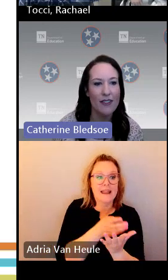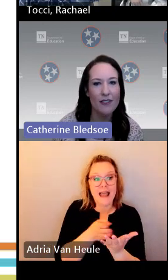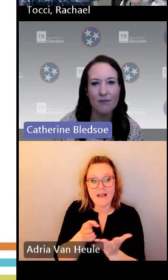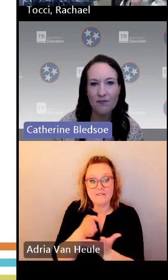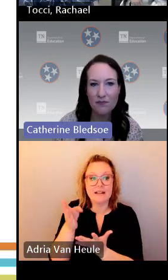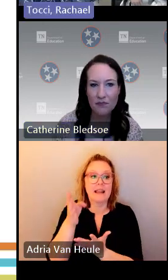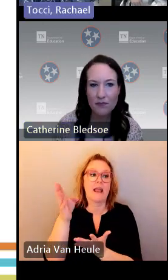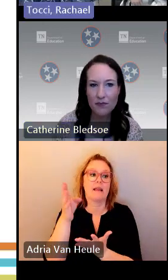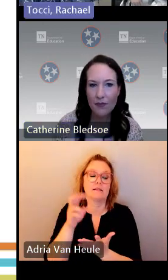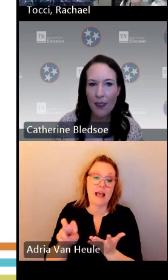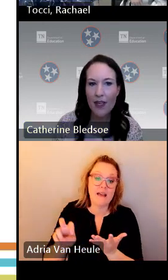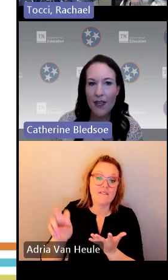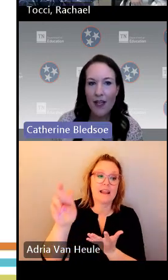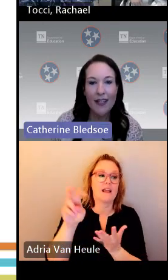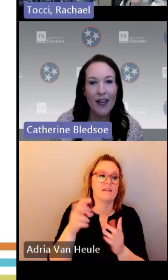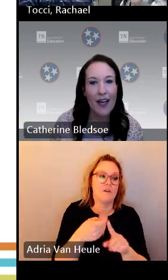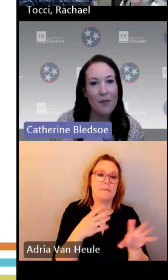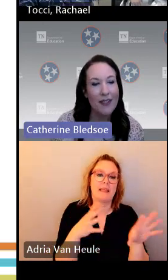leaving us.